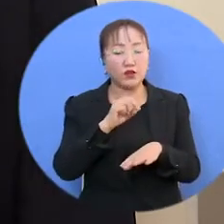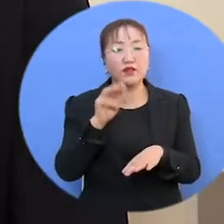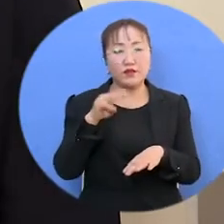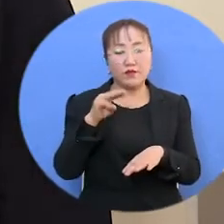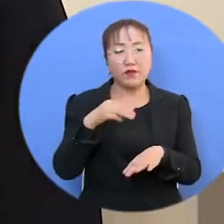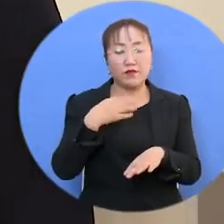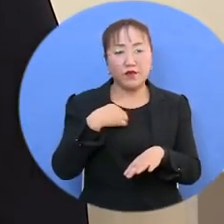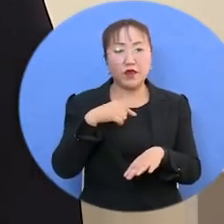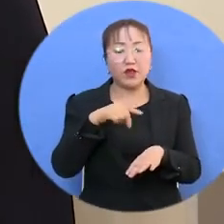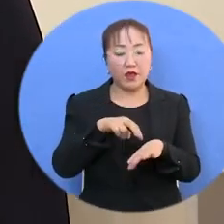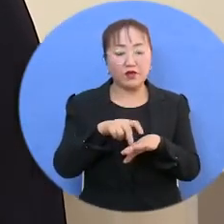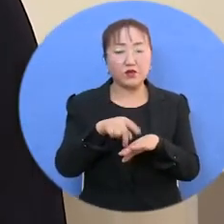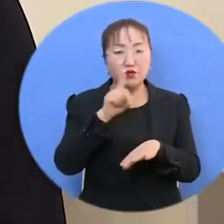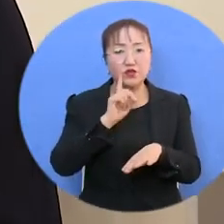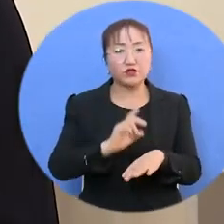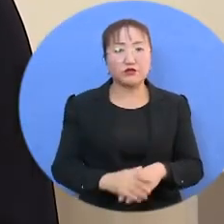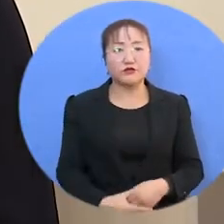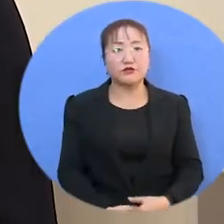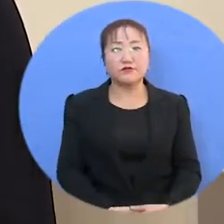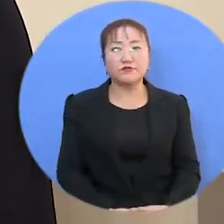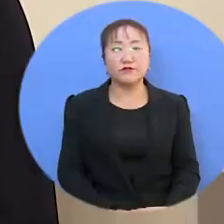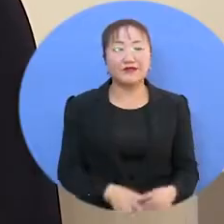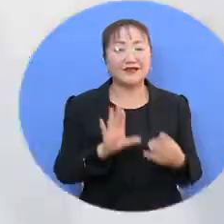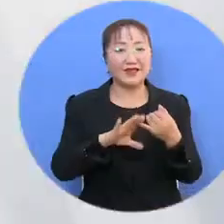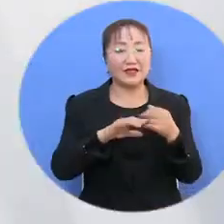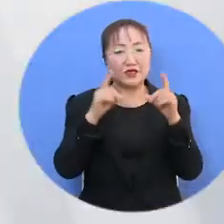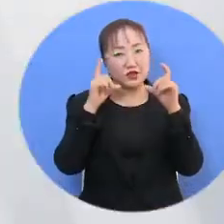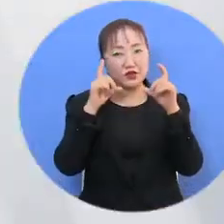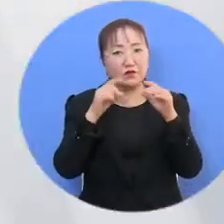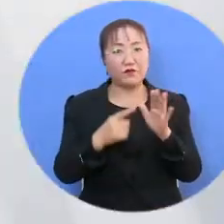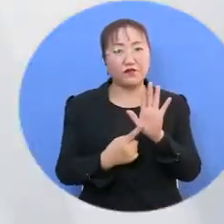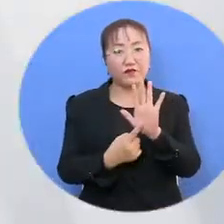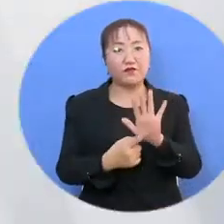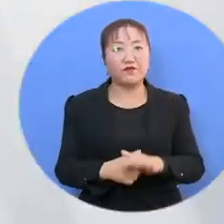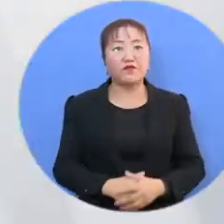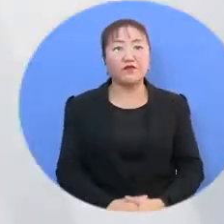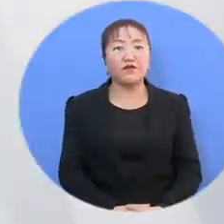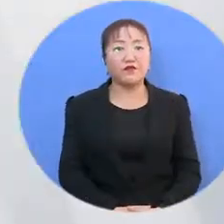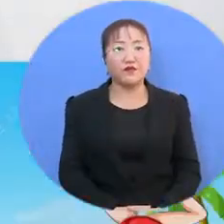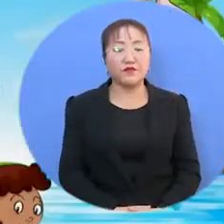to walk. Okay, next picture. Look at the picture.